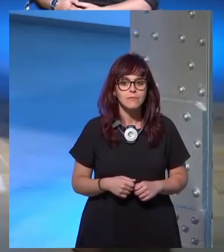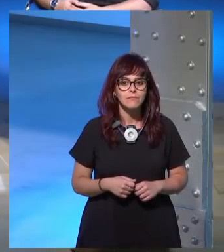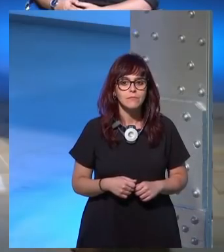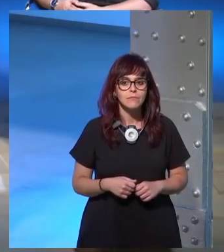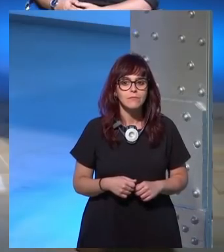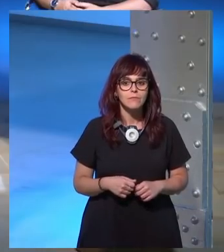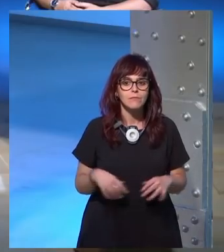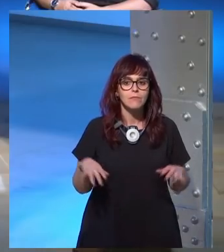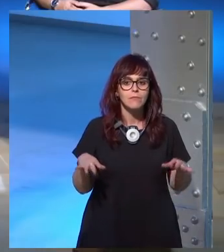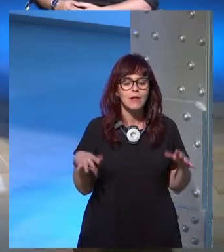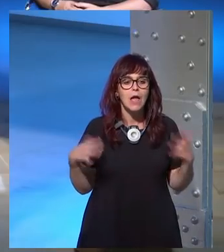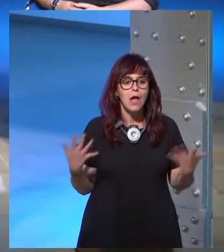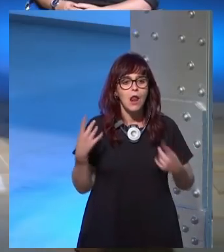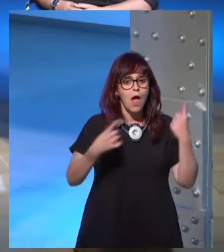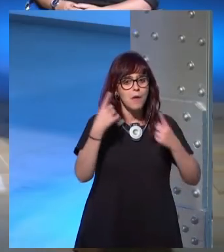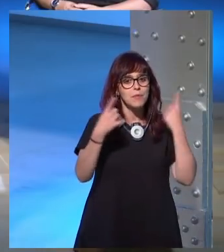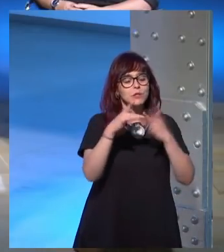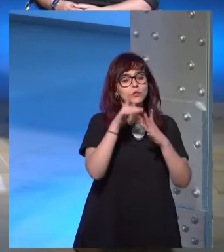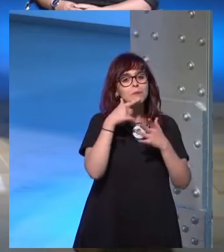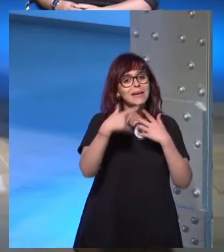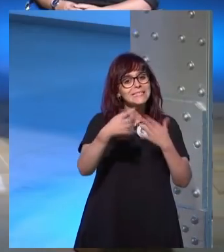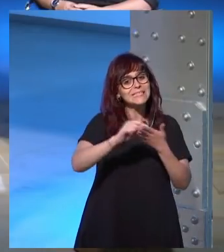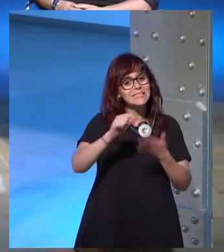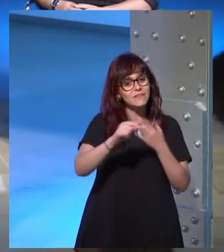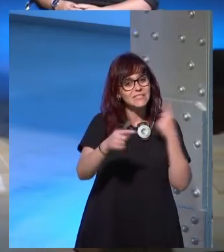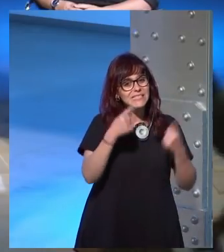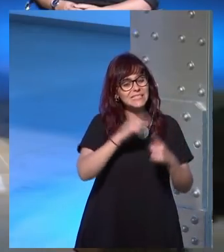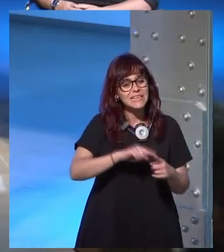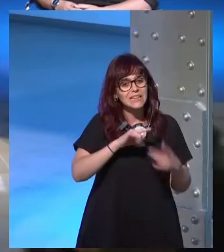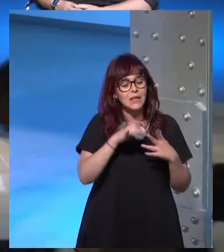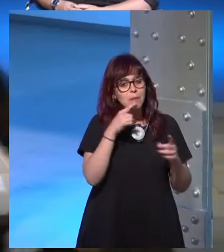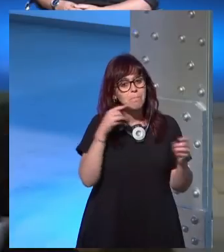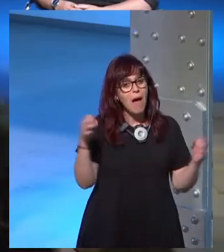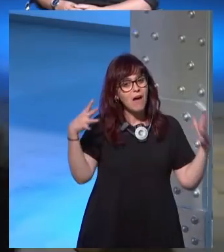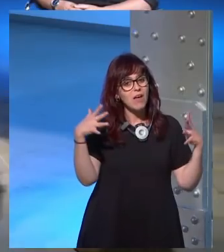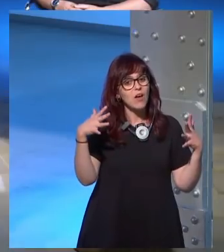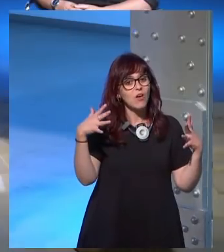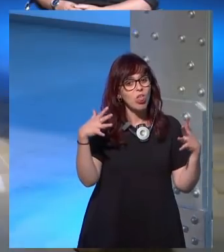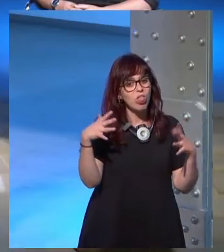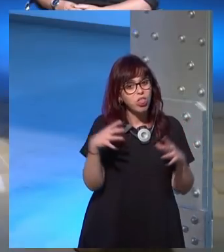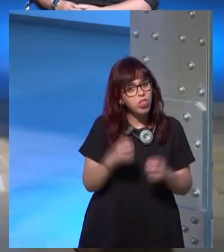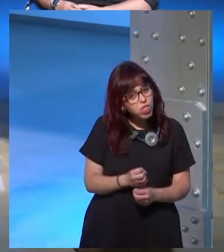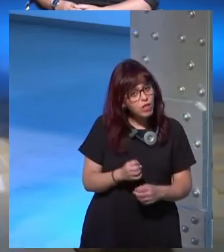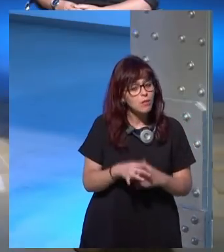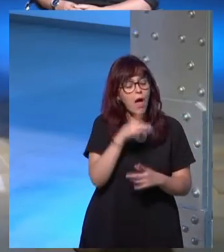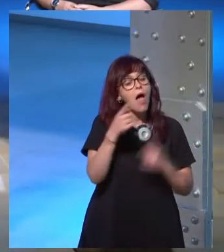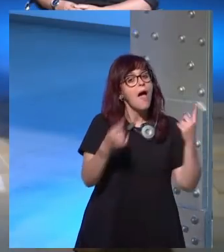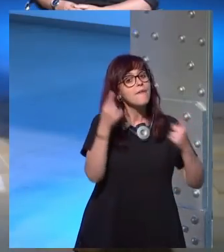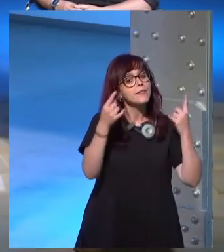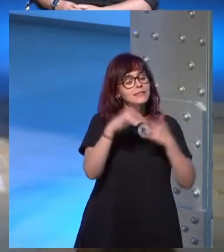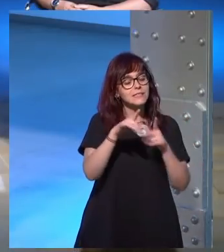Before, you have talked about how when you're writing you